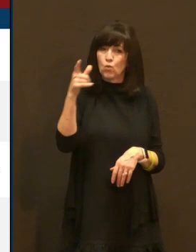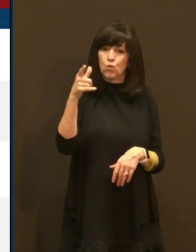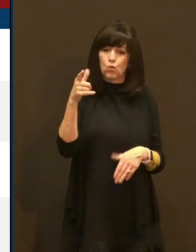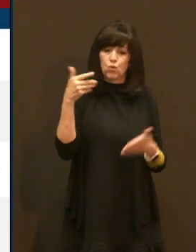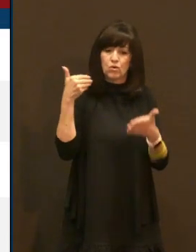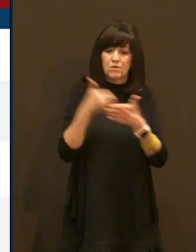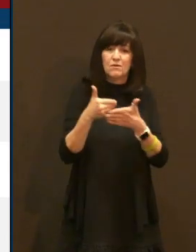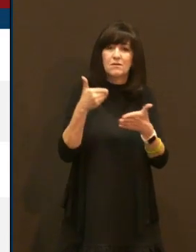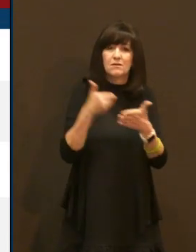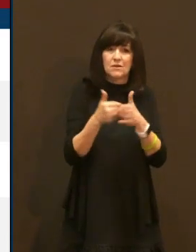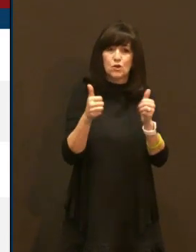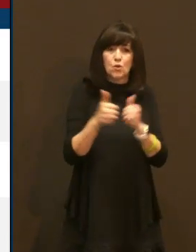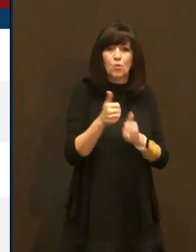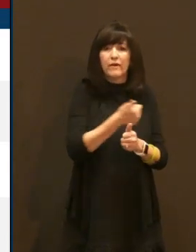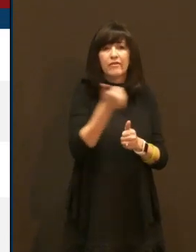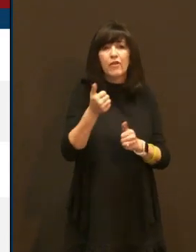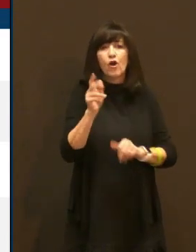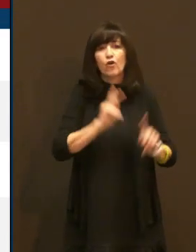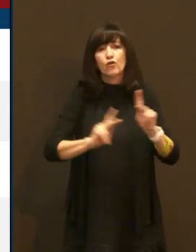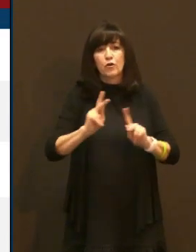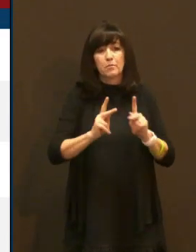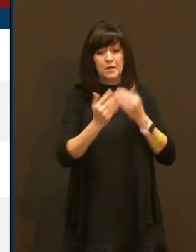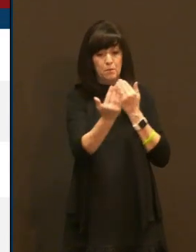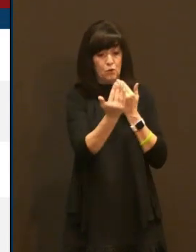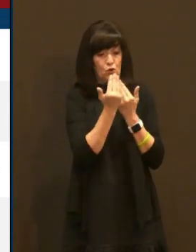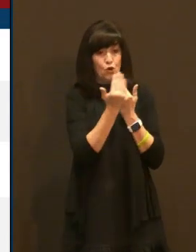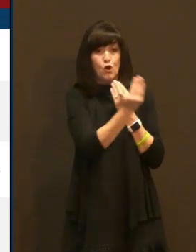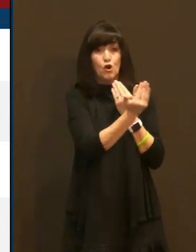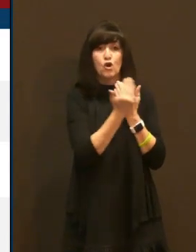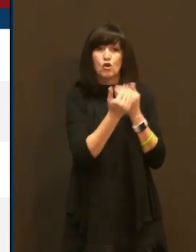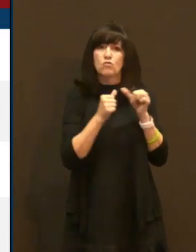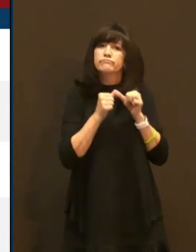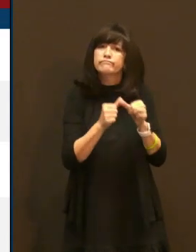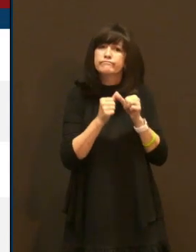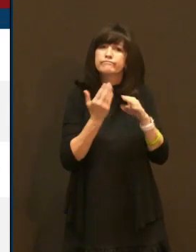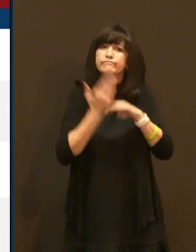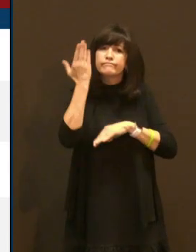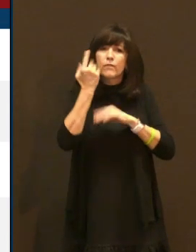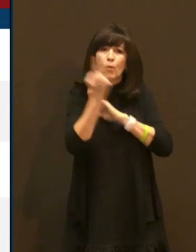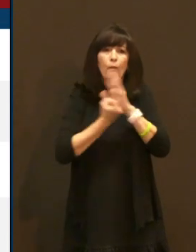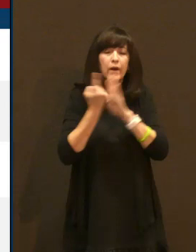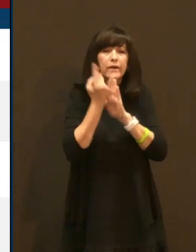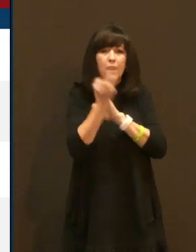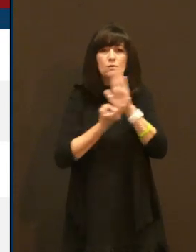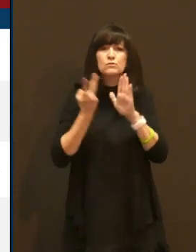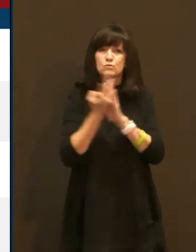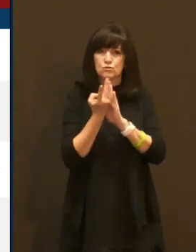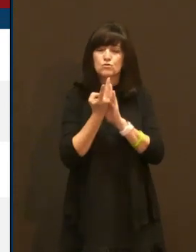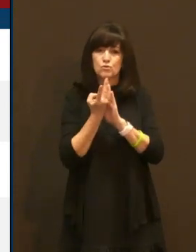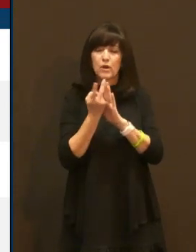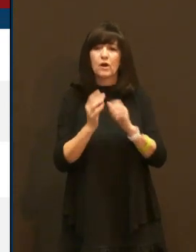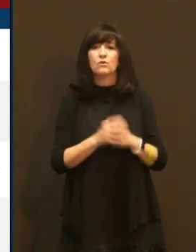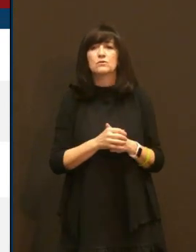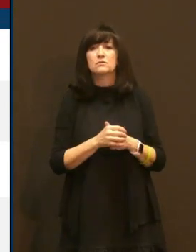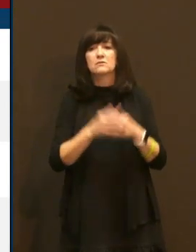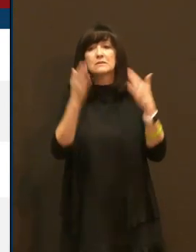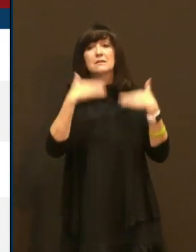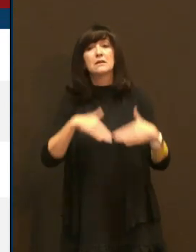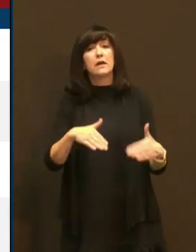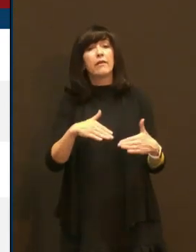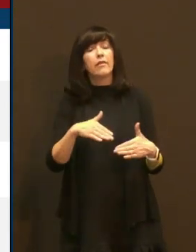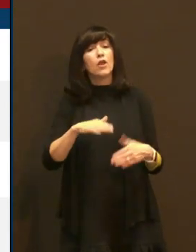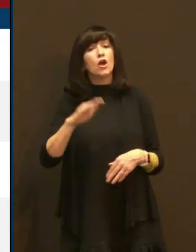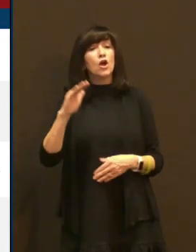contact with individuals for prolonged periods of time. And at the lower risk is really the majority